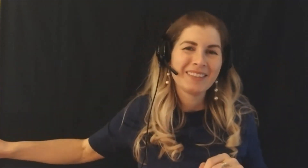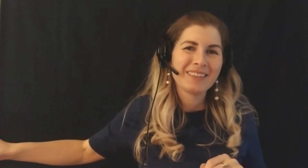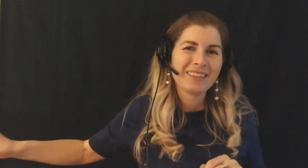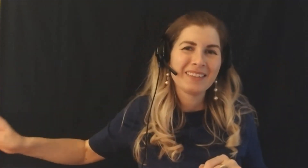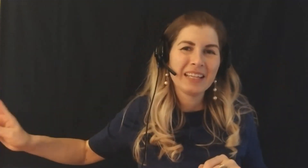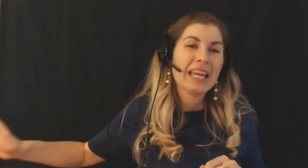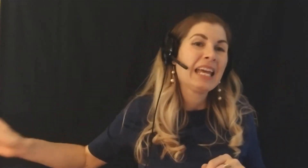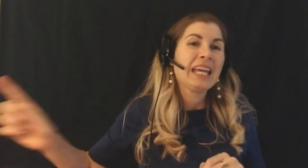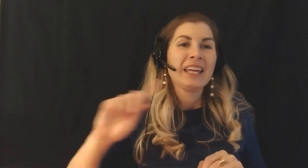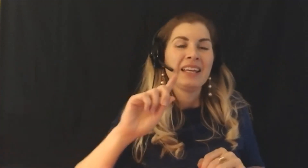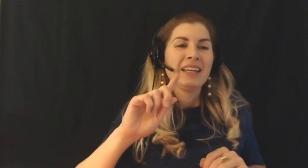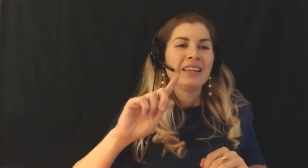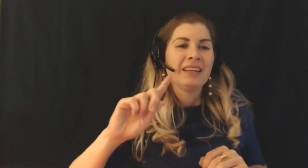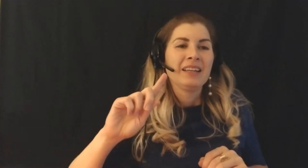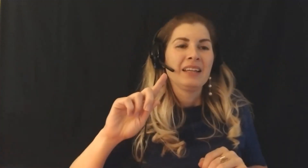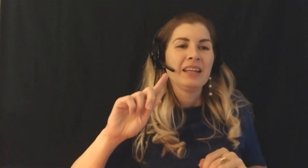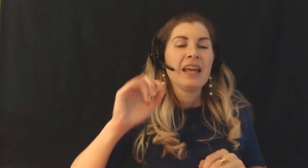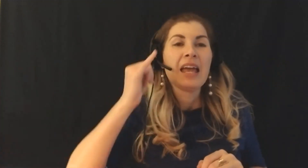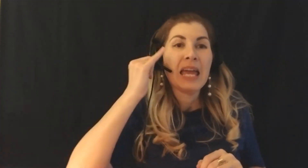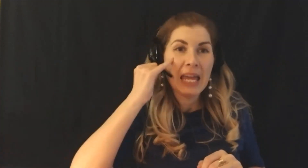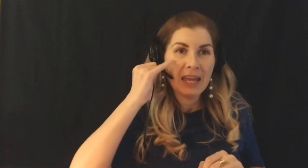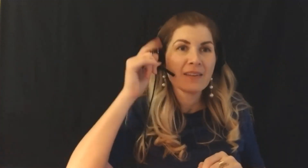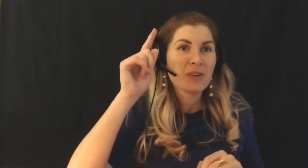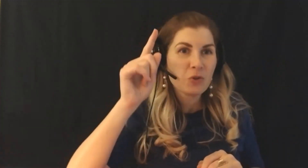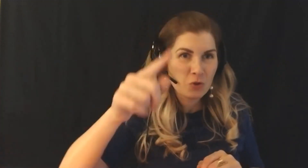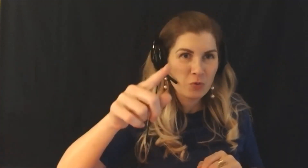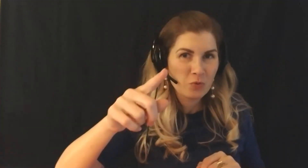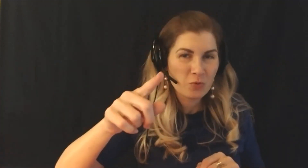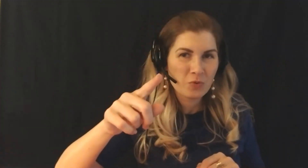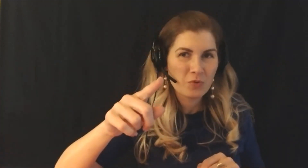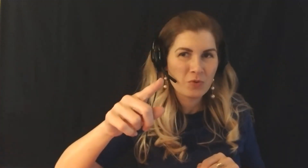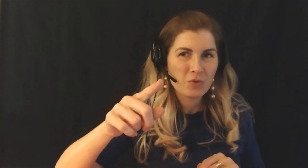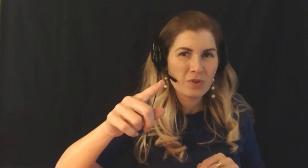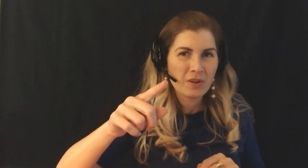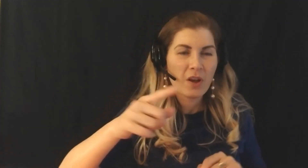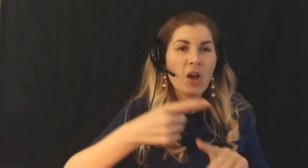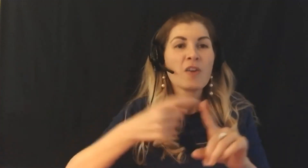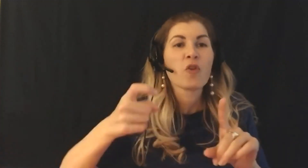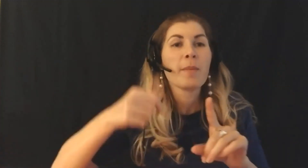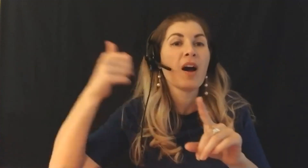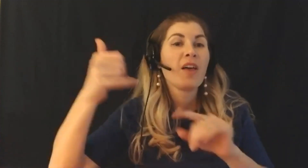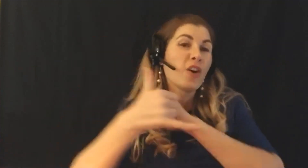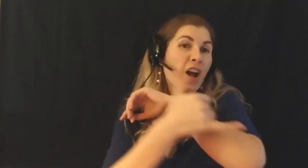Enter the screen if you are from another country.